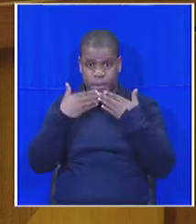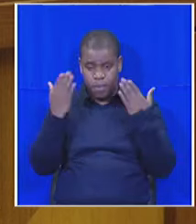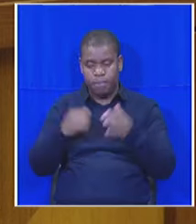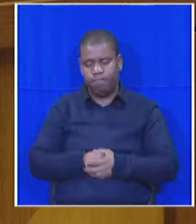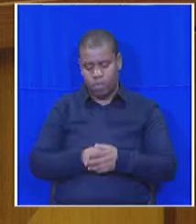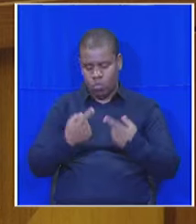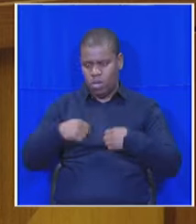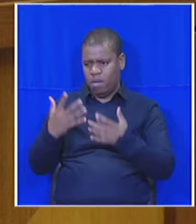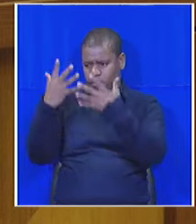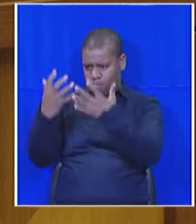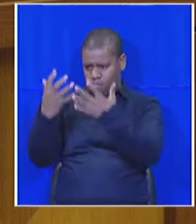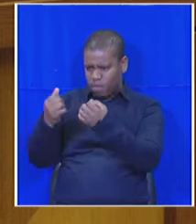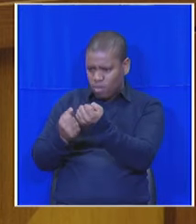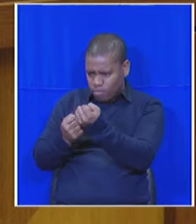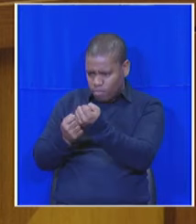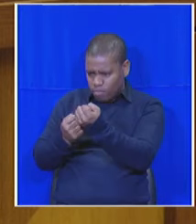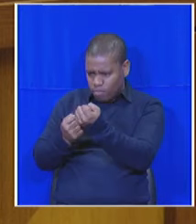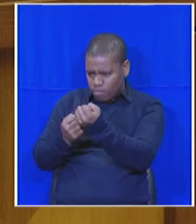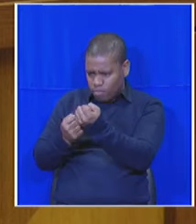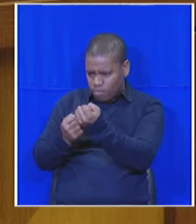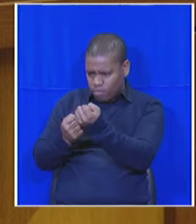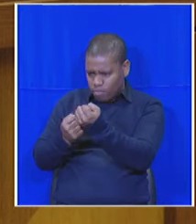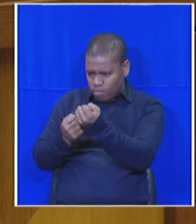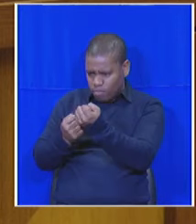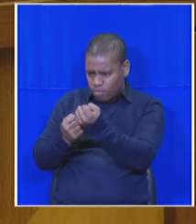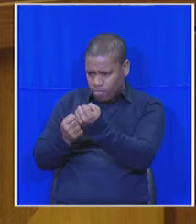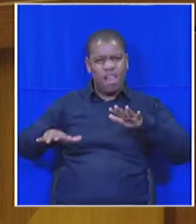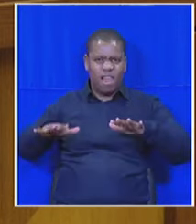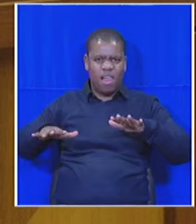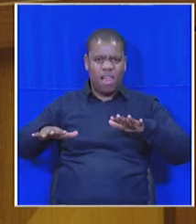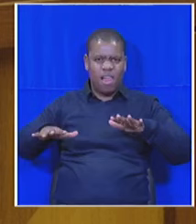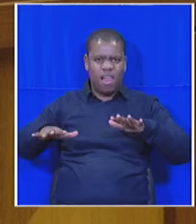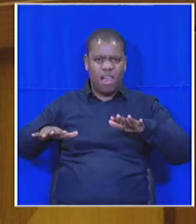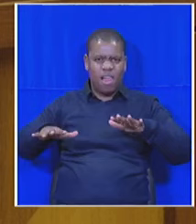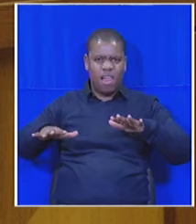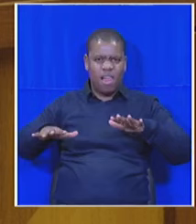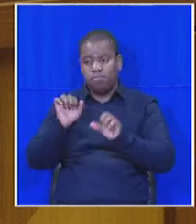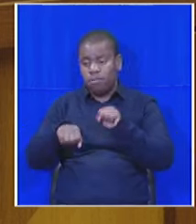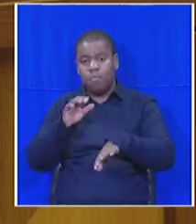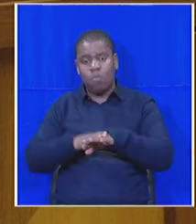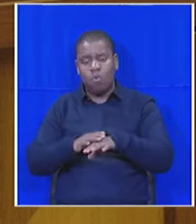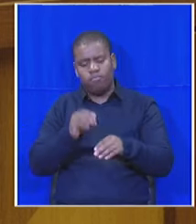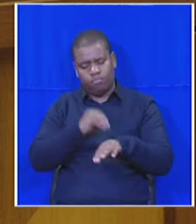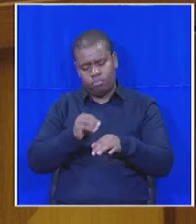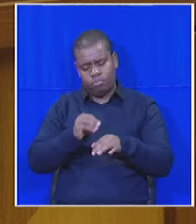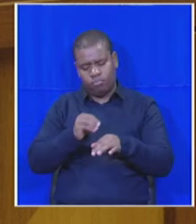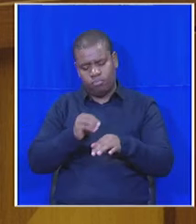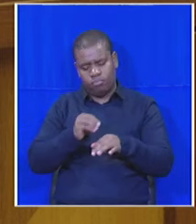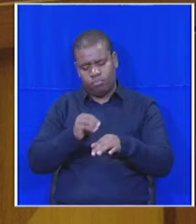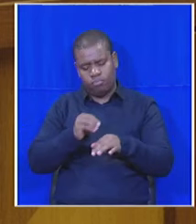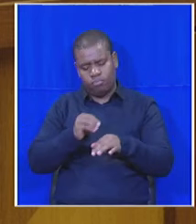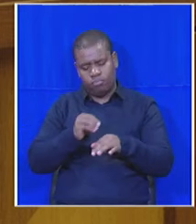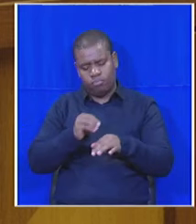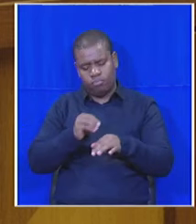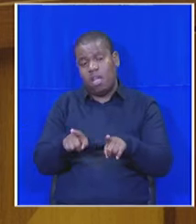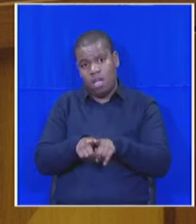very hesitantly. If underspending and corruption are not curbed substantially in this financial year, we may be forced